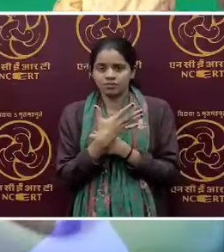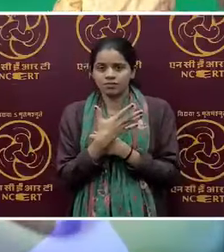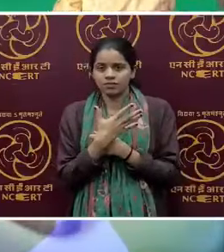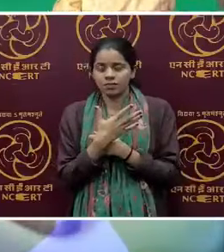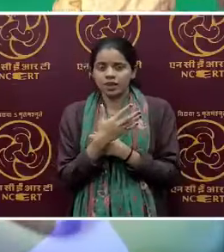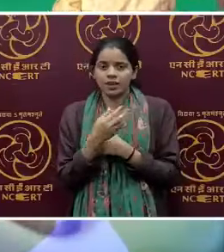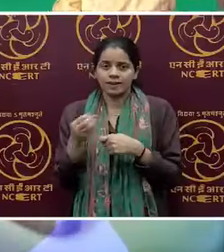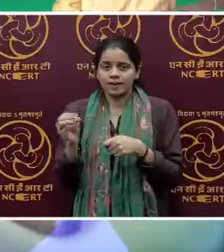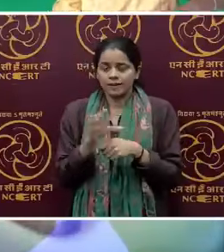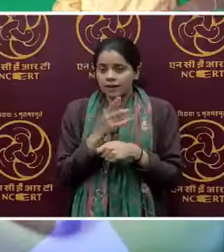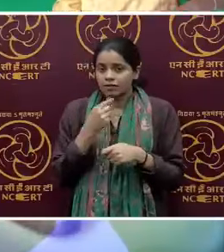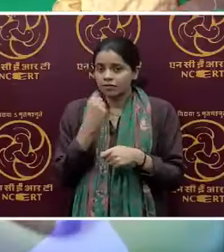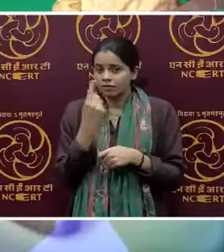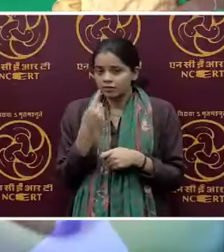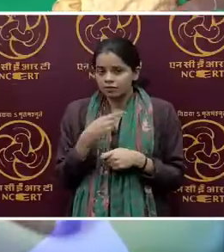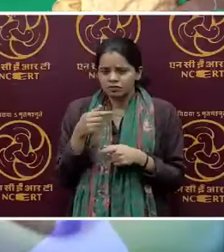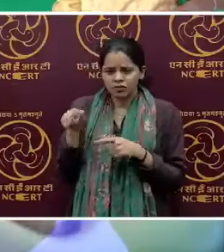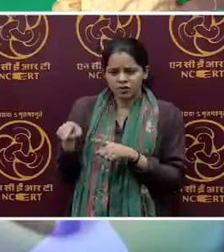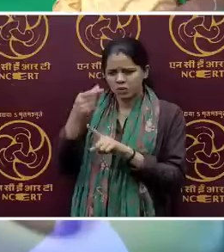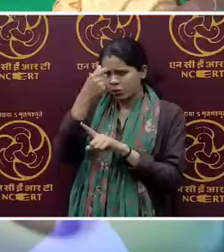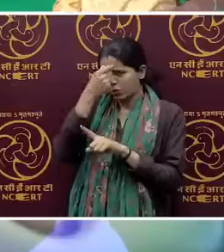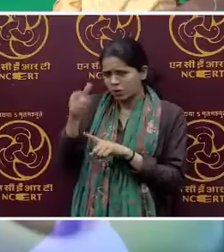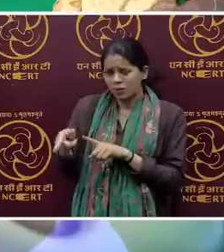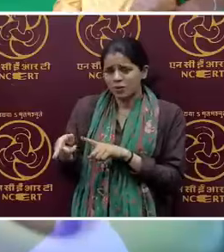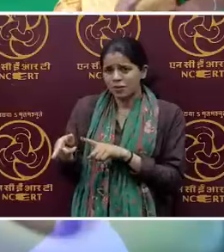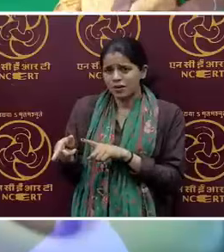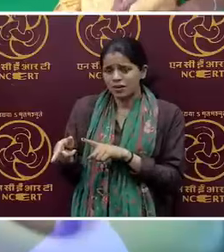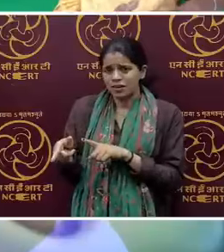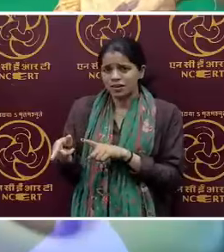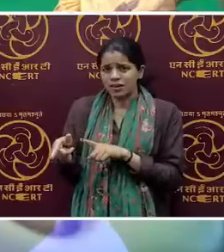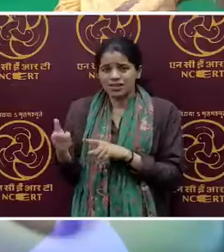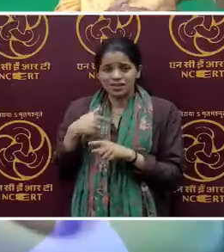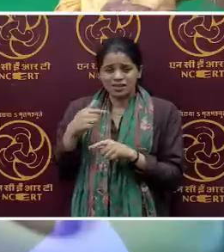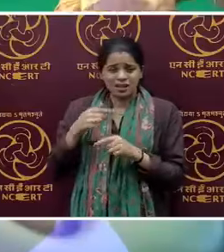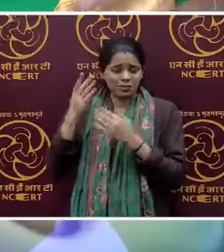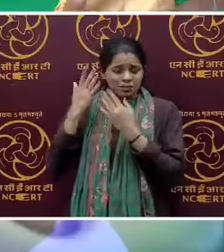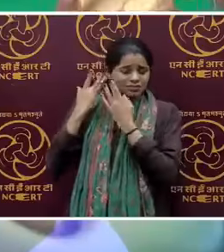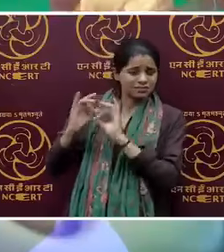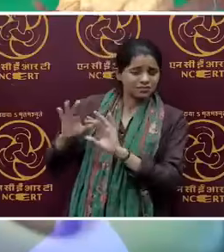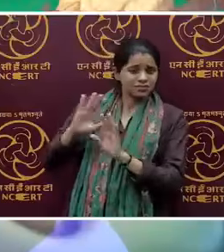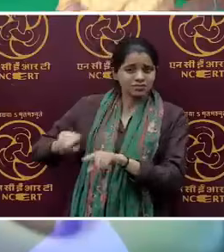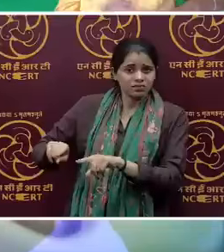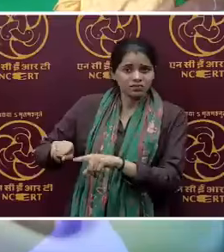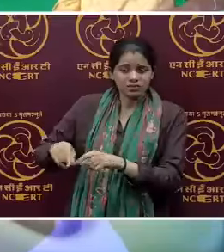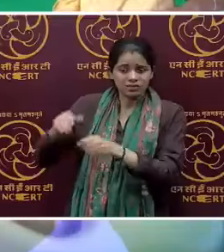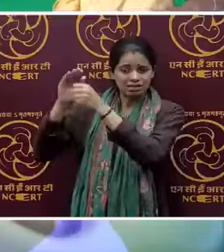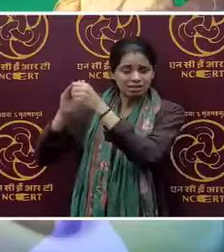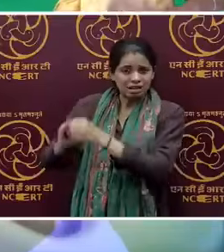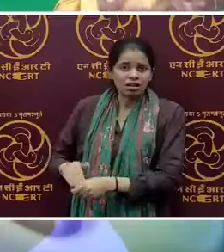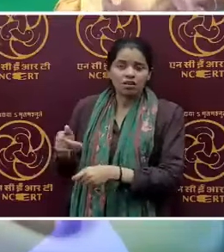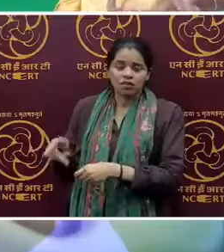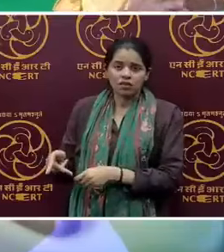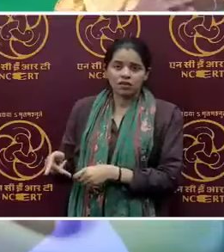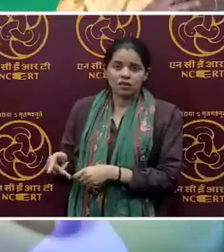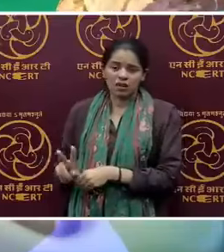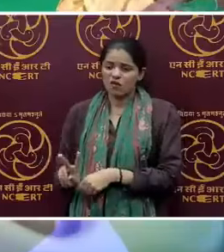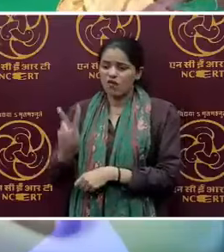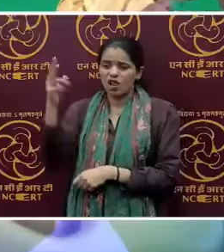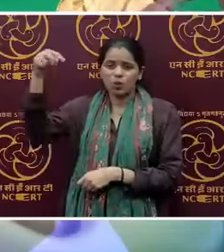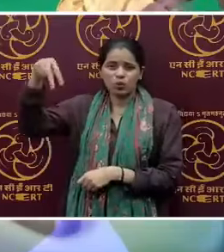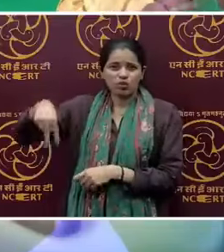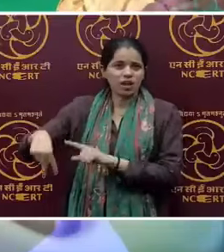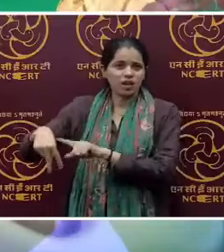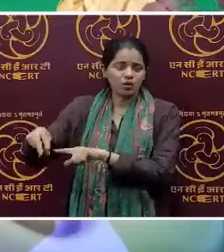that they are problem people, and people try to avoid, so they get devalued, and people don't